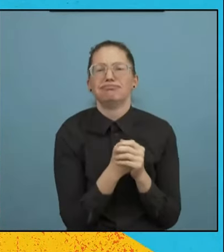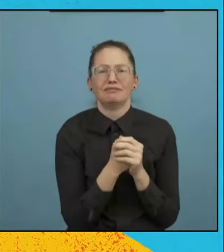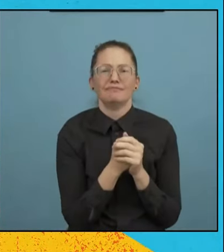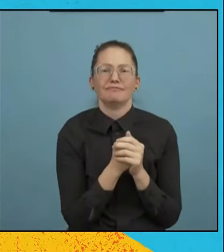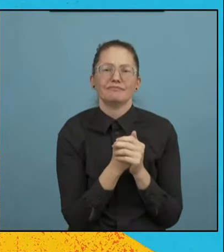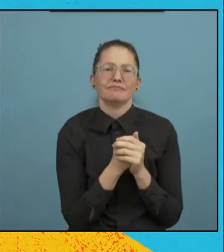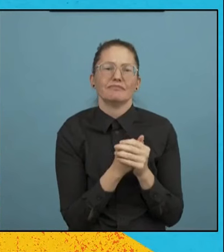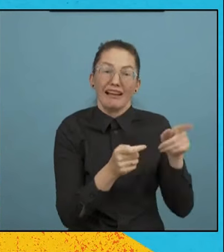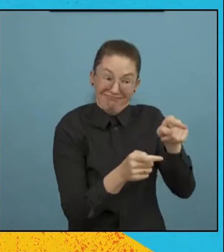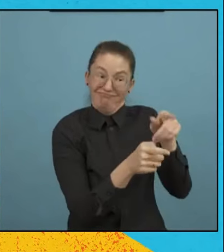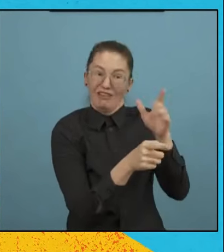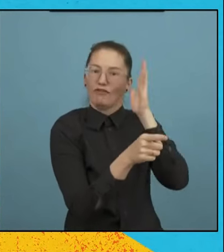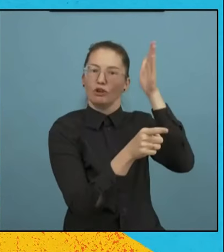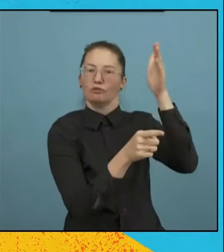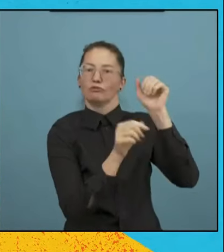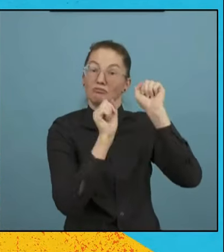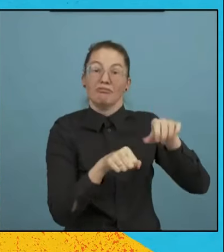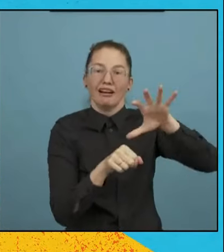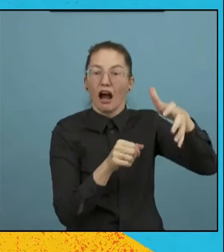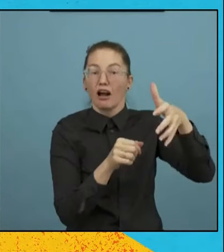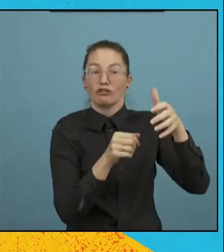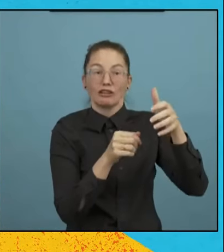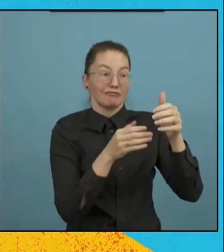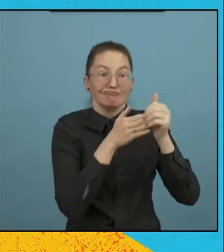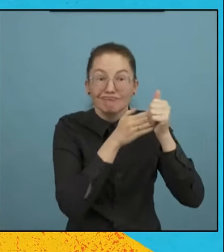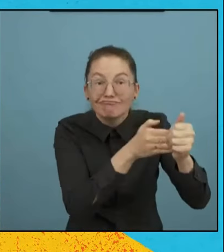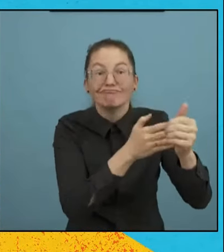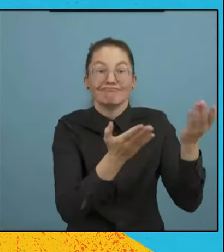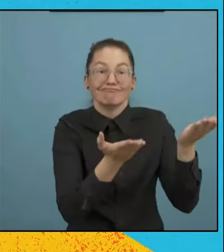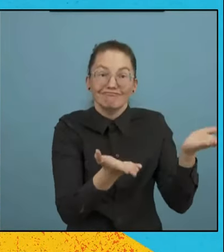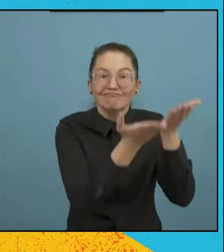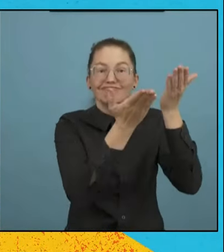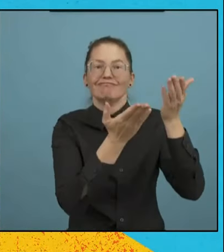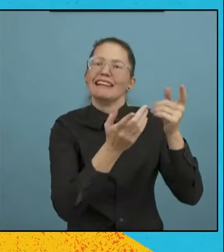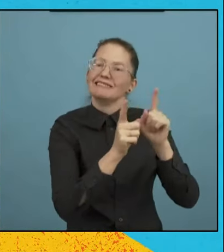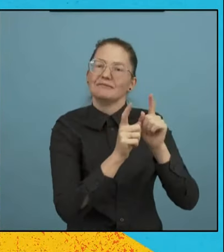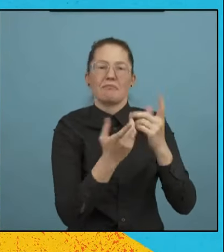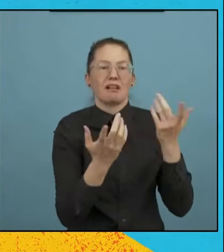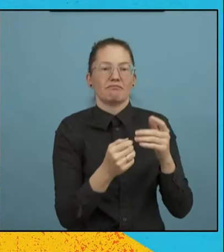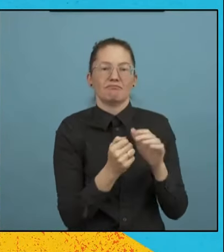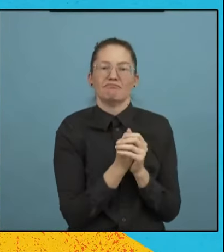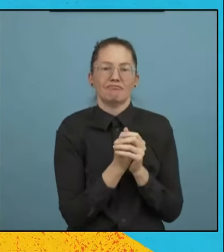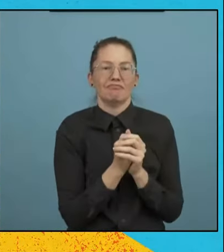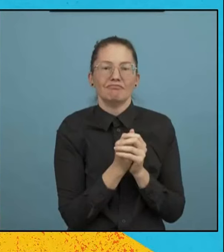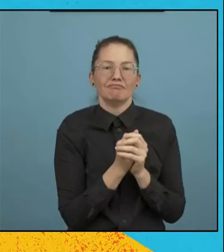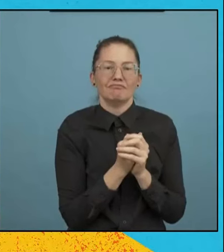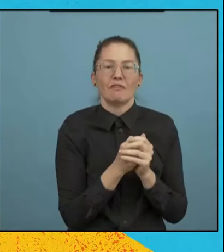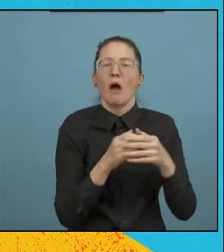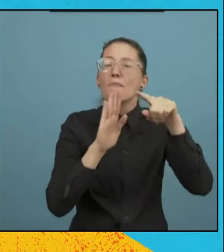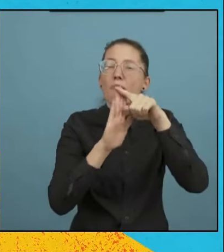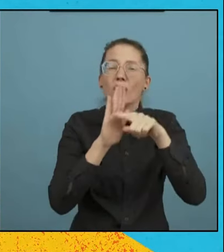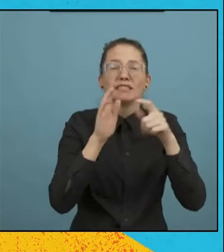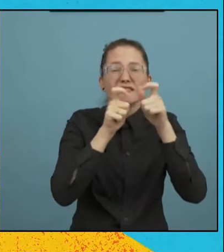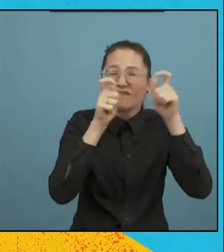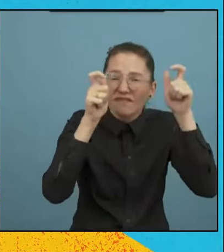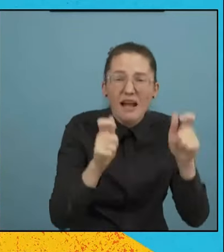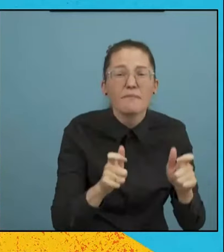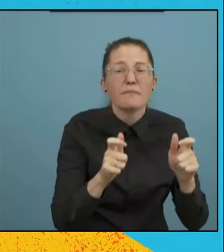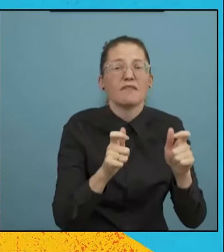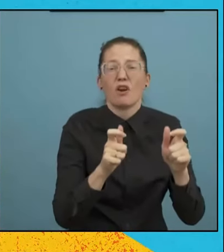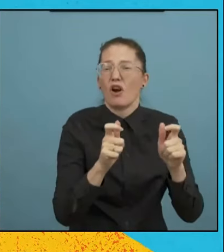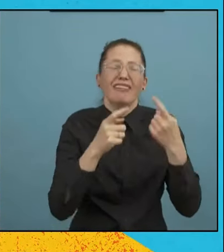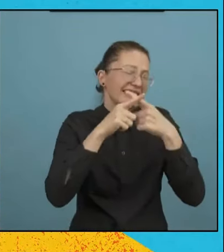as an equal partner in shaping policies and decisions affecting them and the future generations. Just